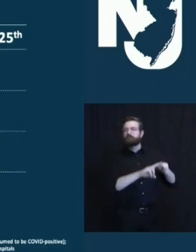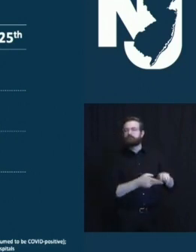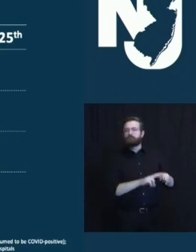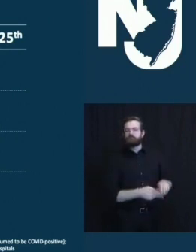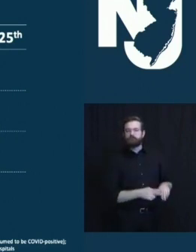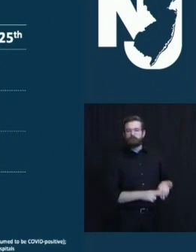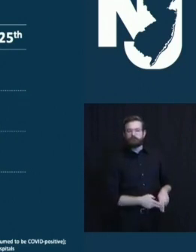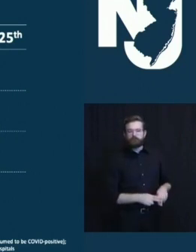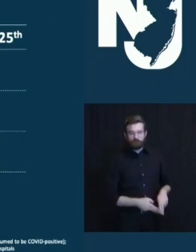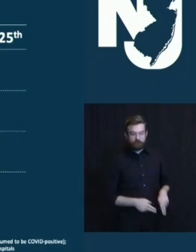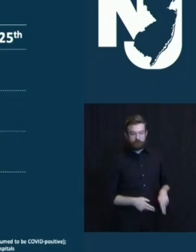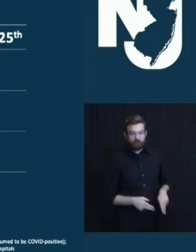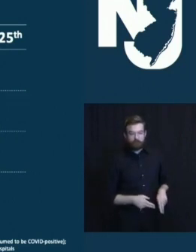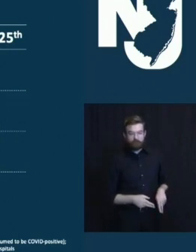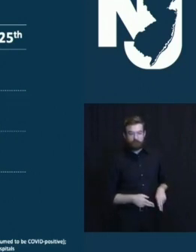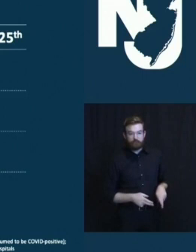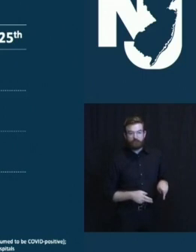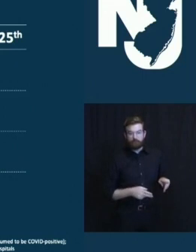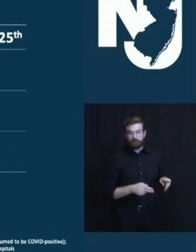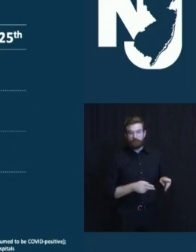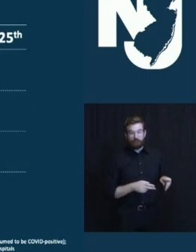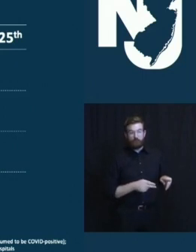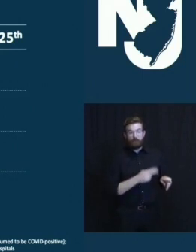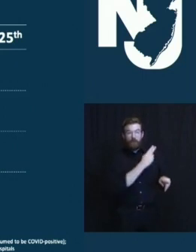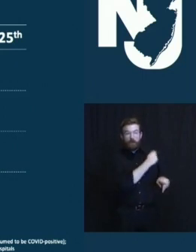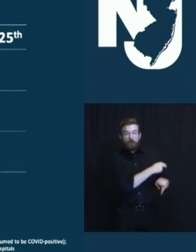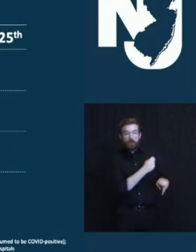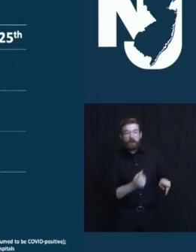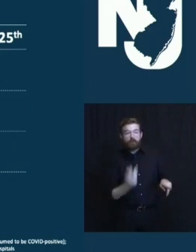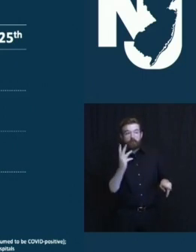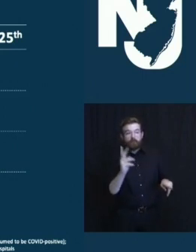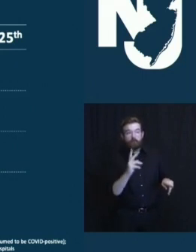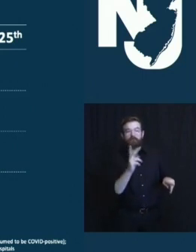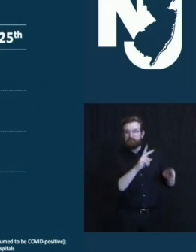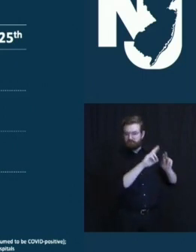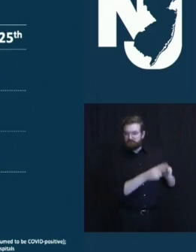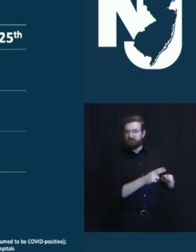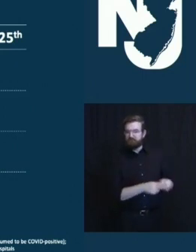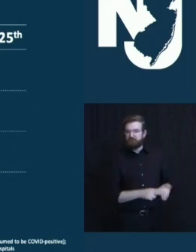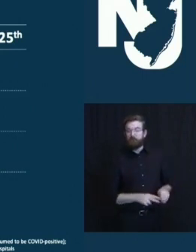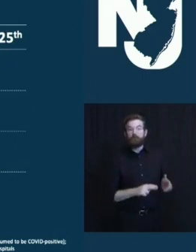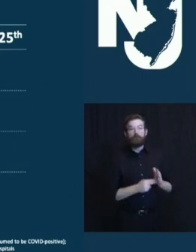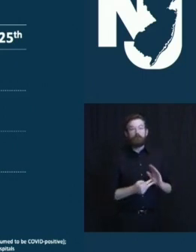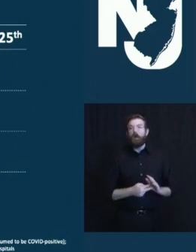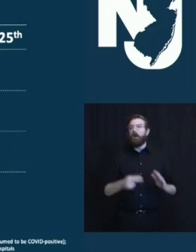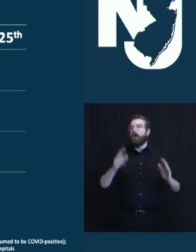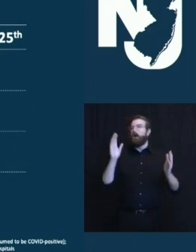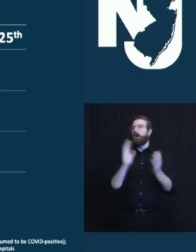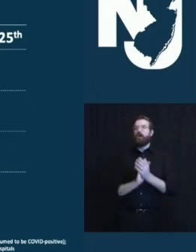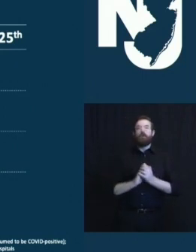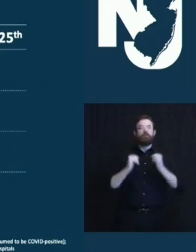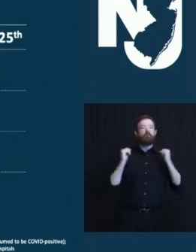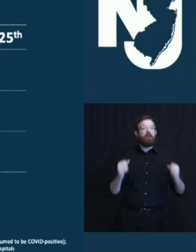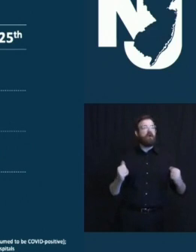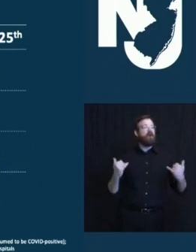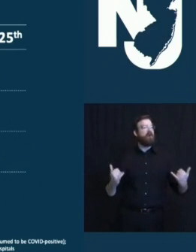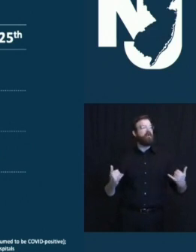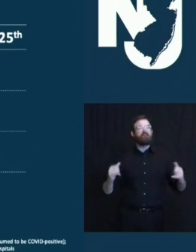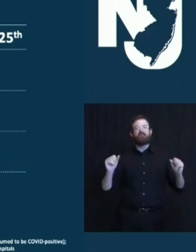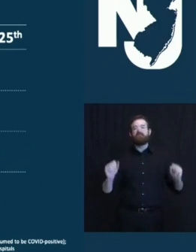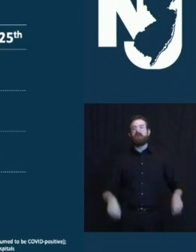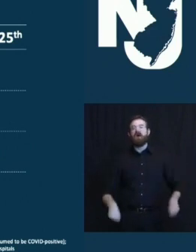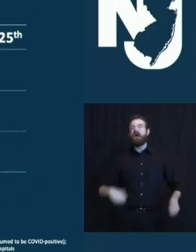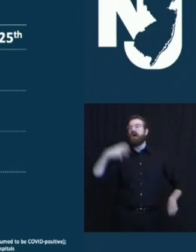complacent. We just reported, in fact, 367 new positive cases, and we don't know how many of these new cases will end up